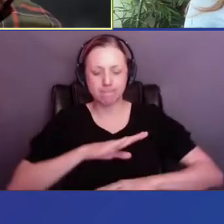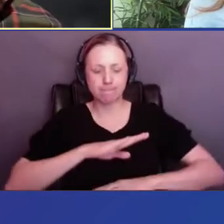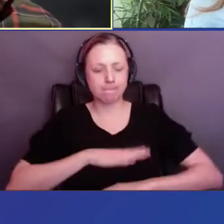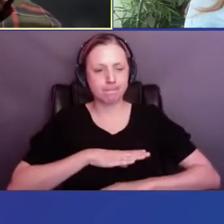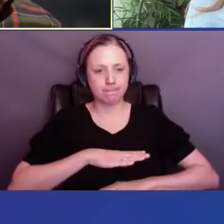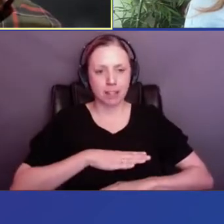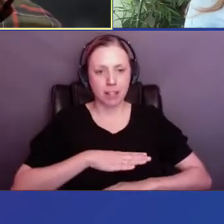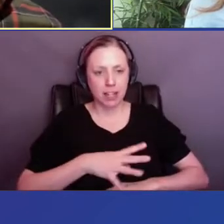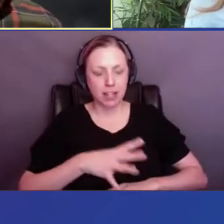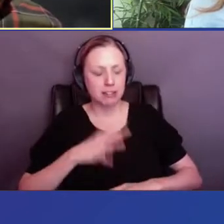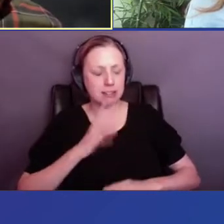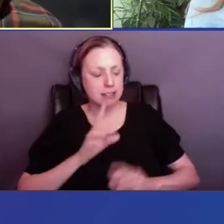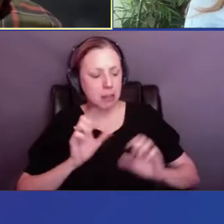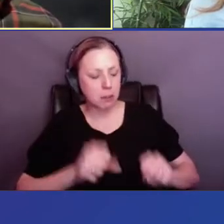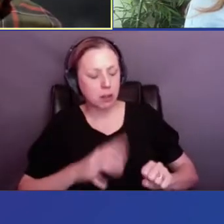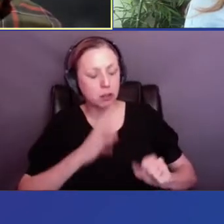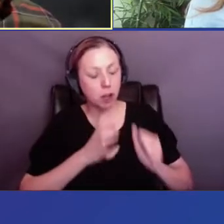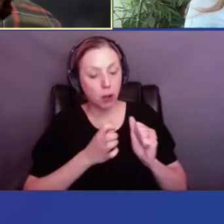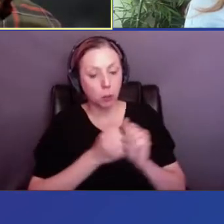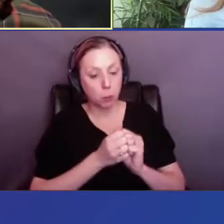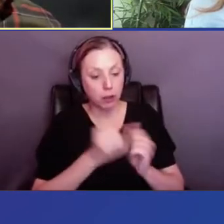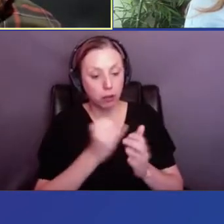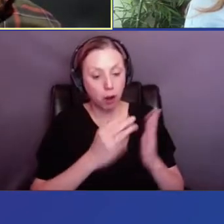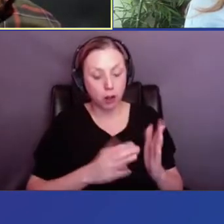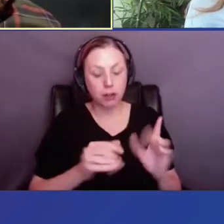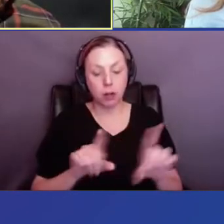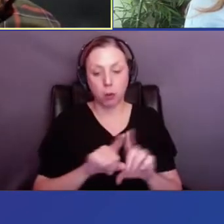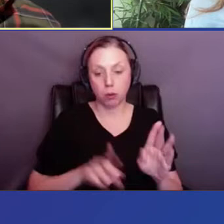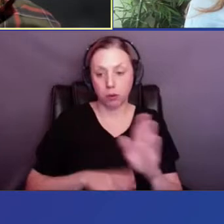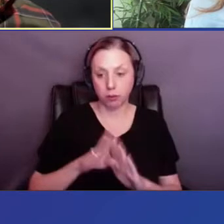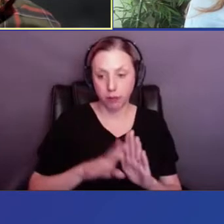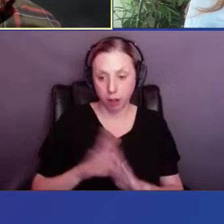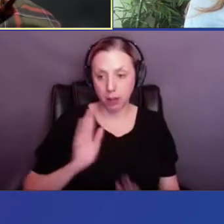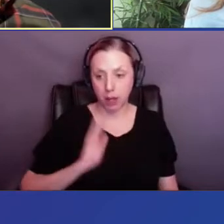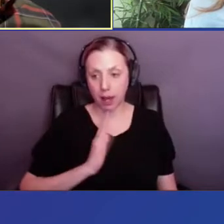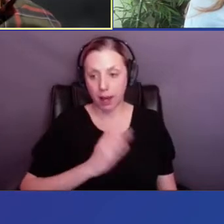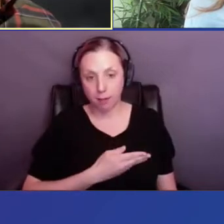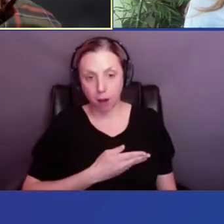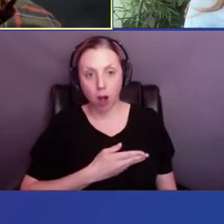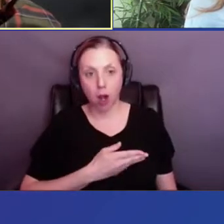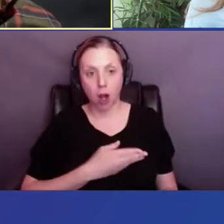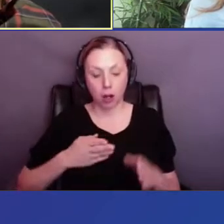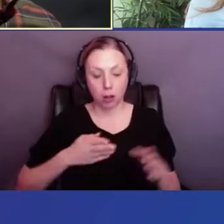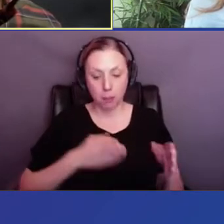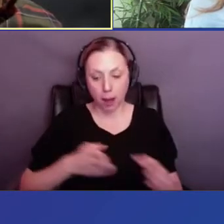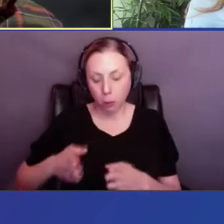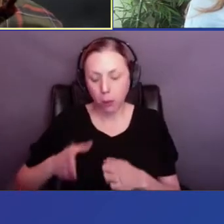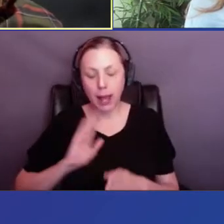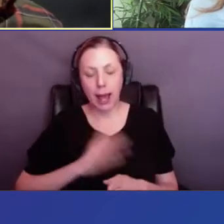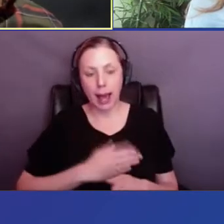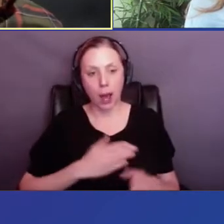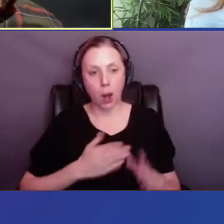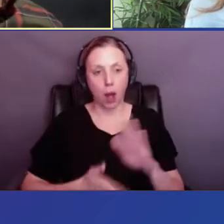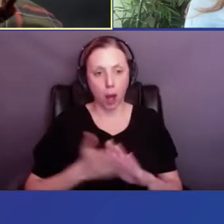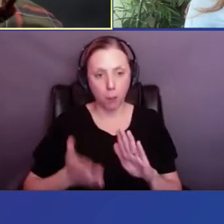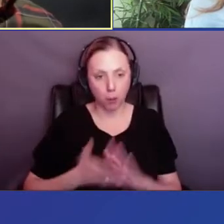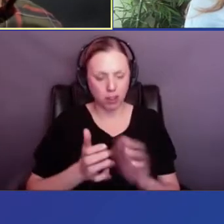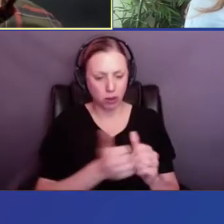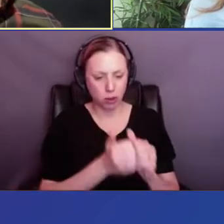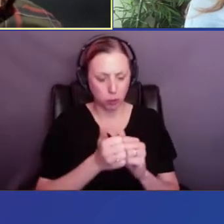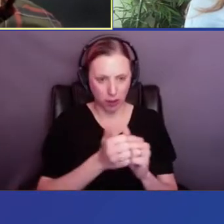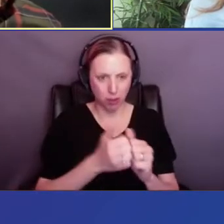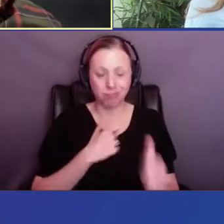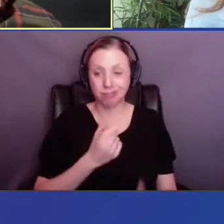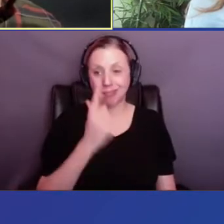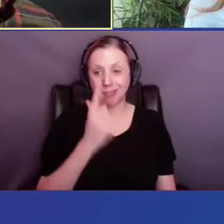in the development of our mechanisms and our operations together. And this was,